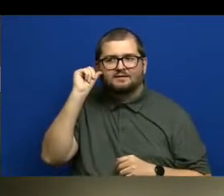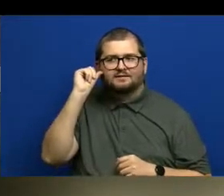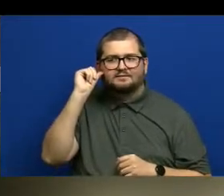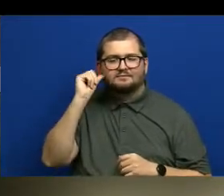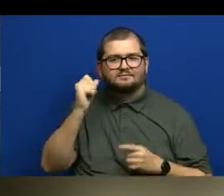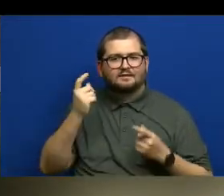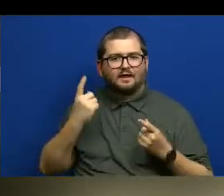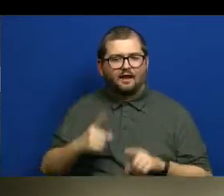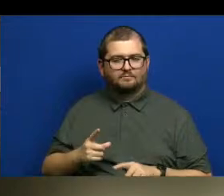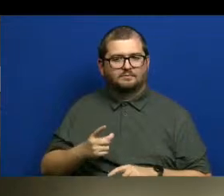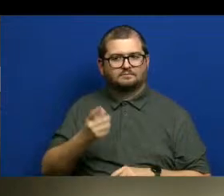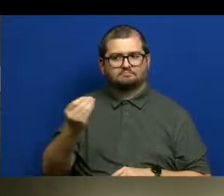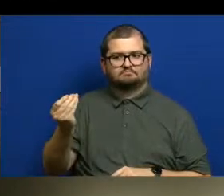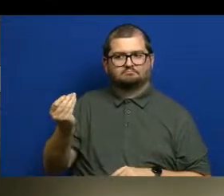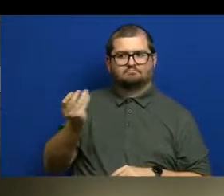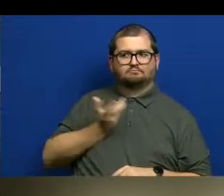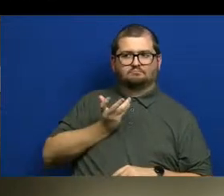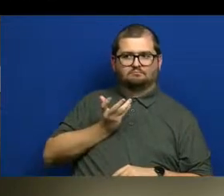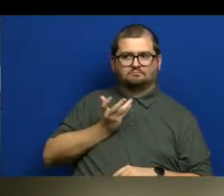I was notified